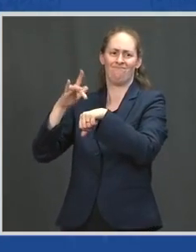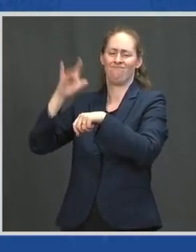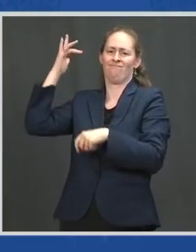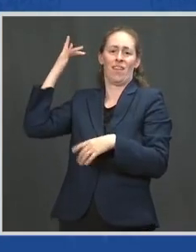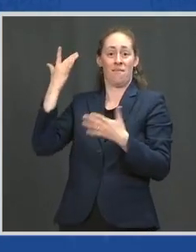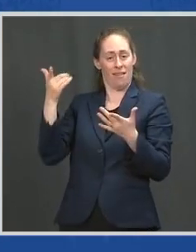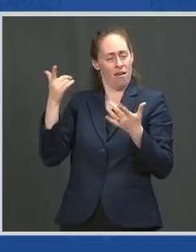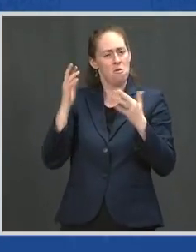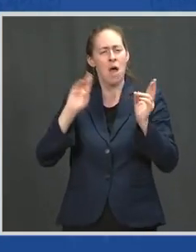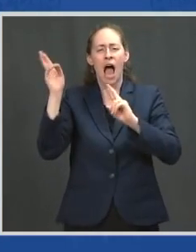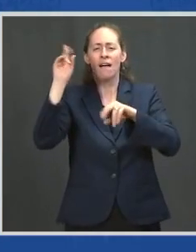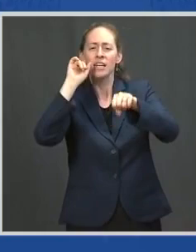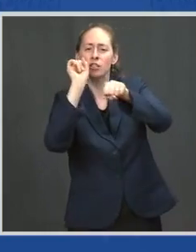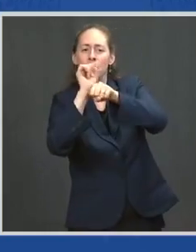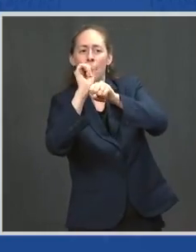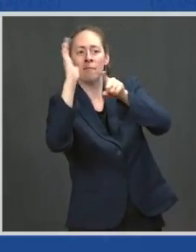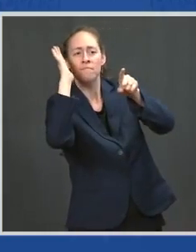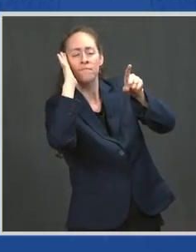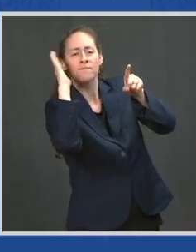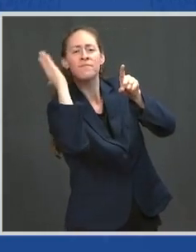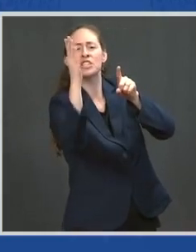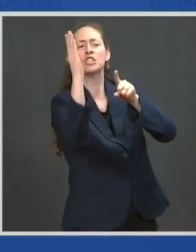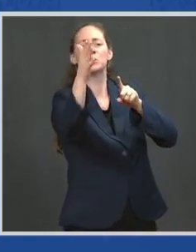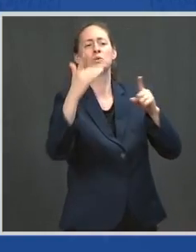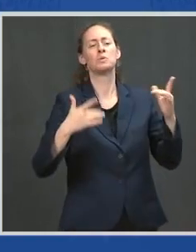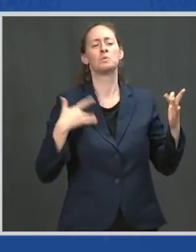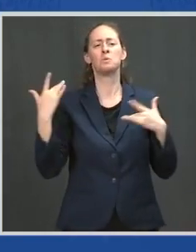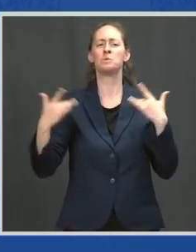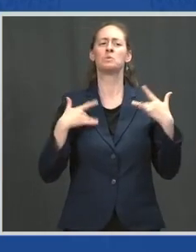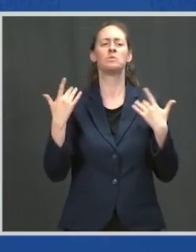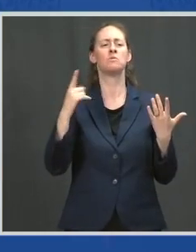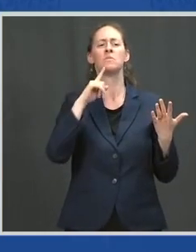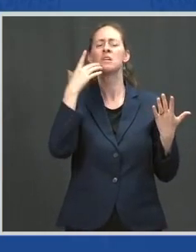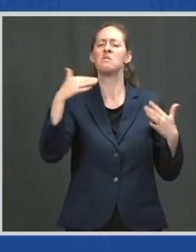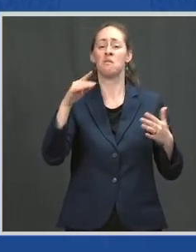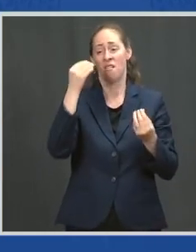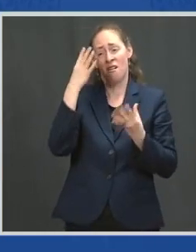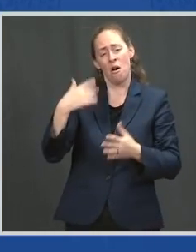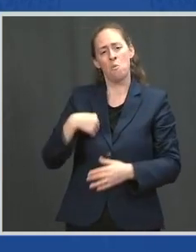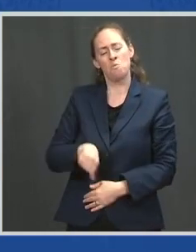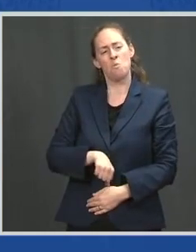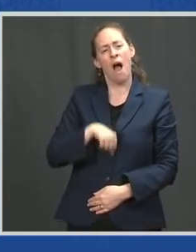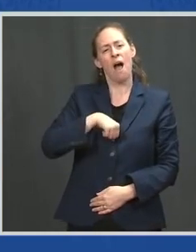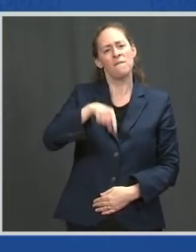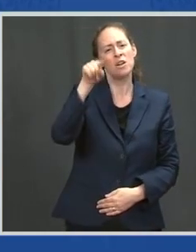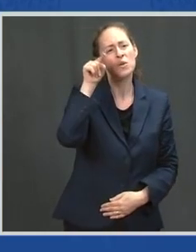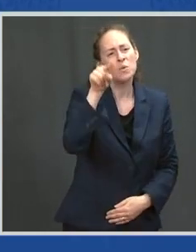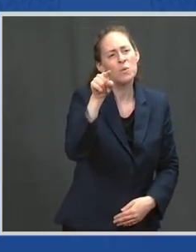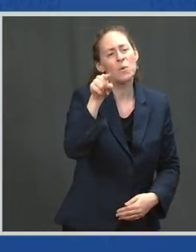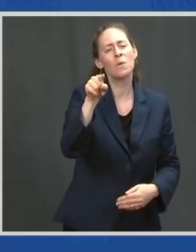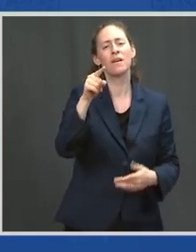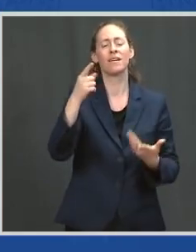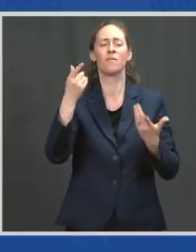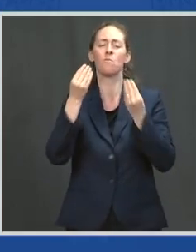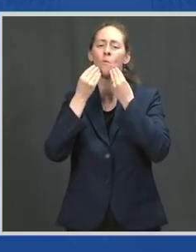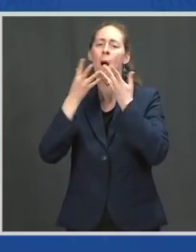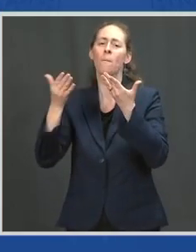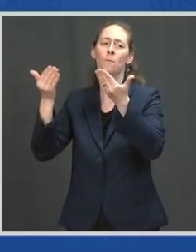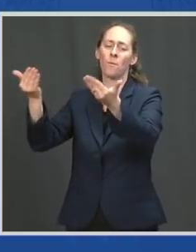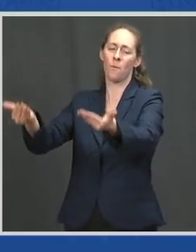Jaden, we are all so proud of you. So please help me welcome Jaden